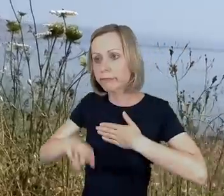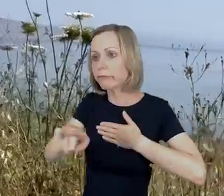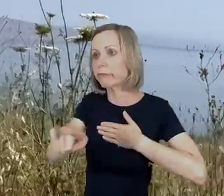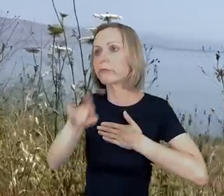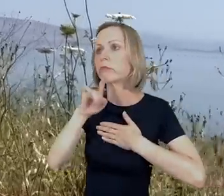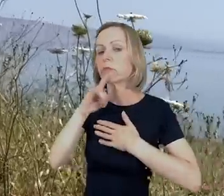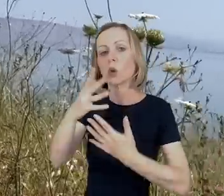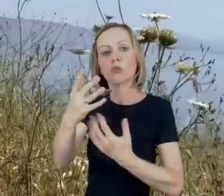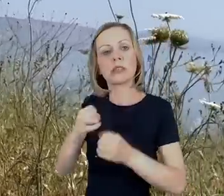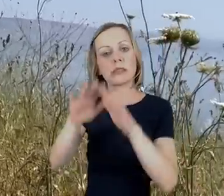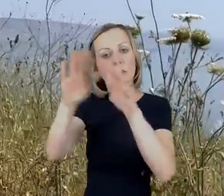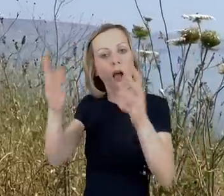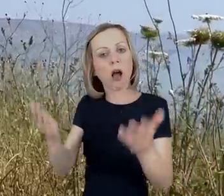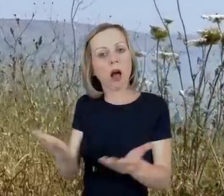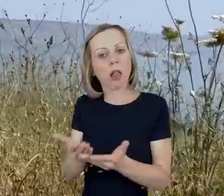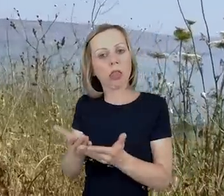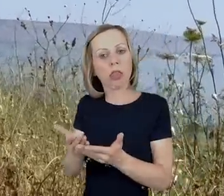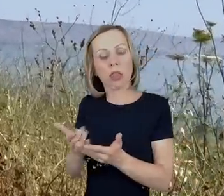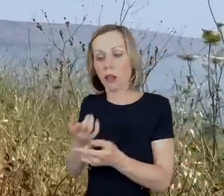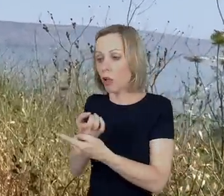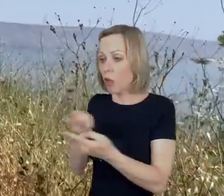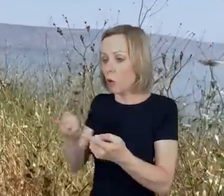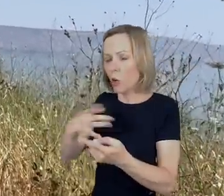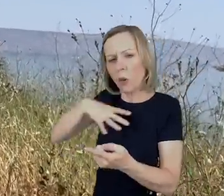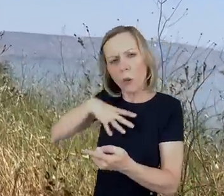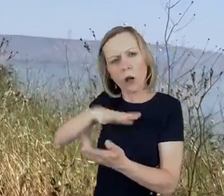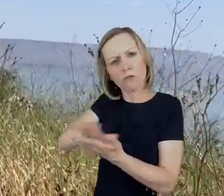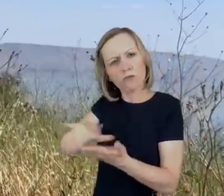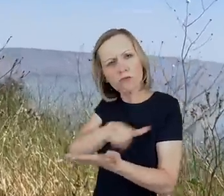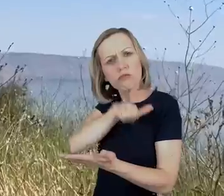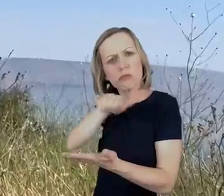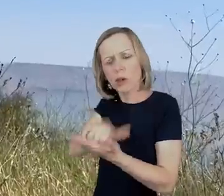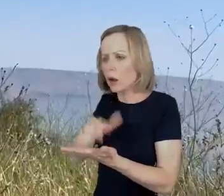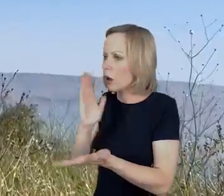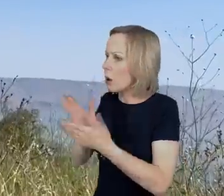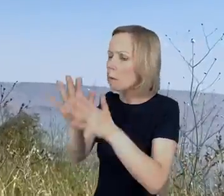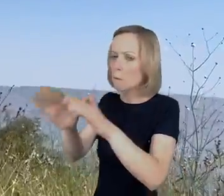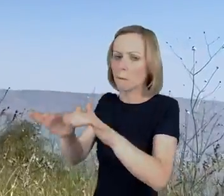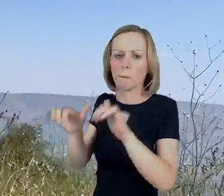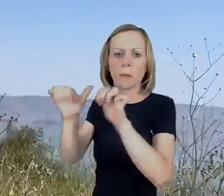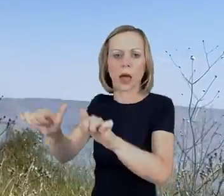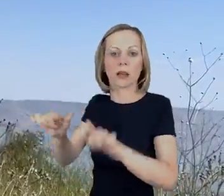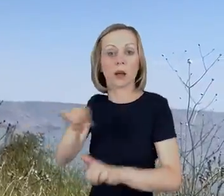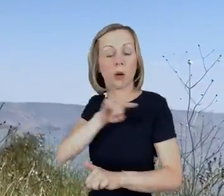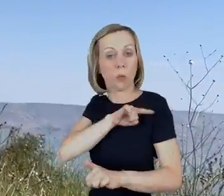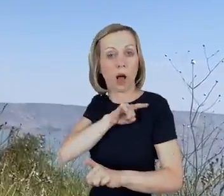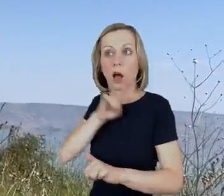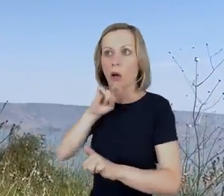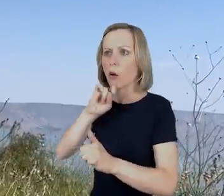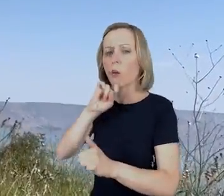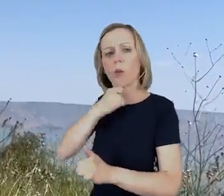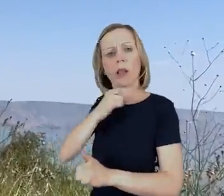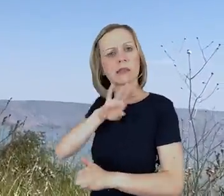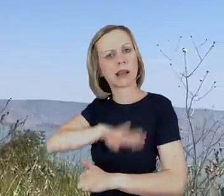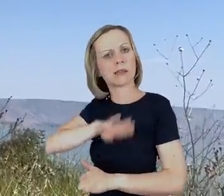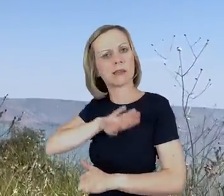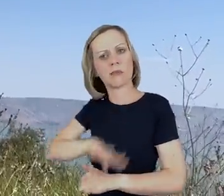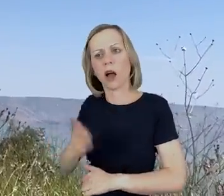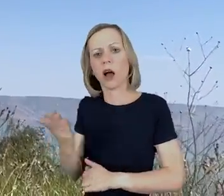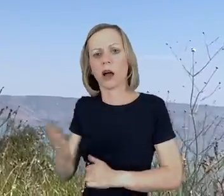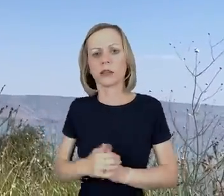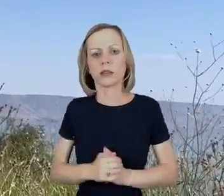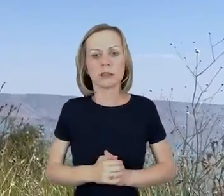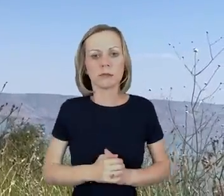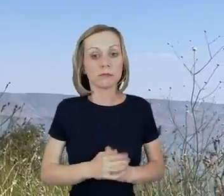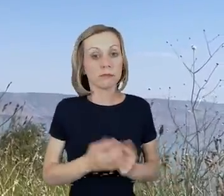Blessed are the meek, for they will inherit the earth. Blessed are those who hunger and thirst for righteousness,